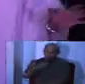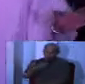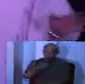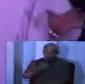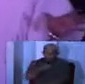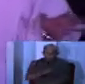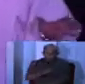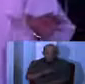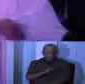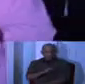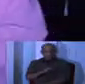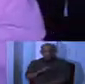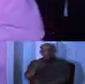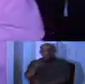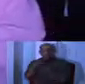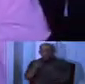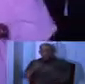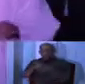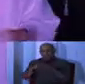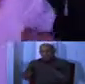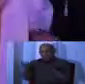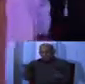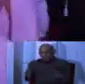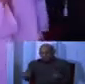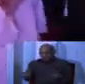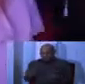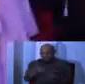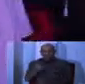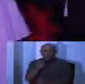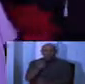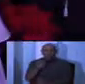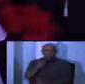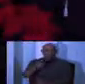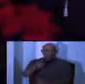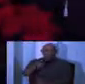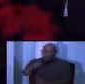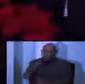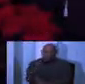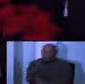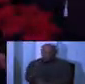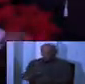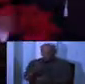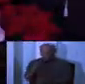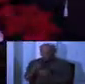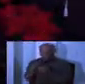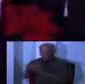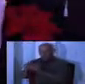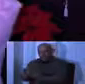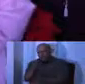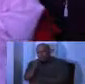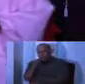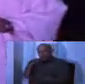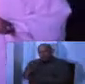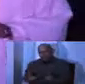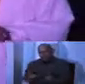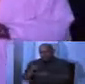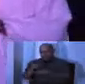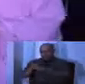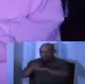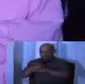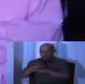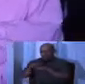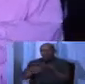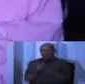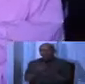the congregation this evening, and I would say this of any spiritual leader who is able to bring influence to this